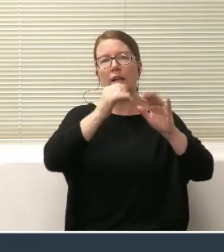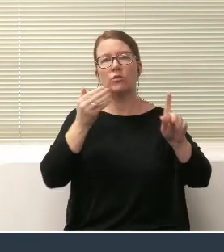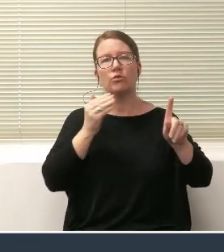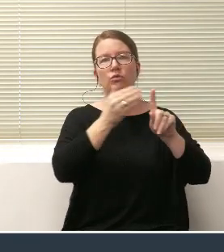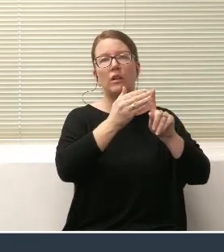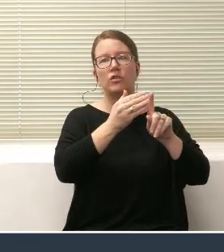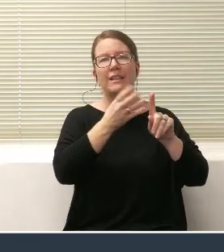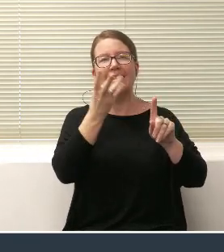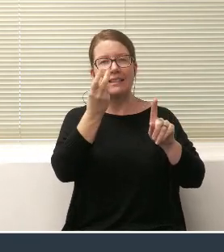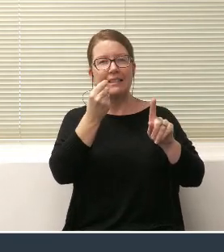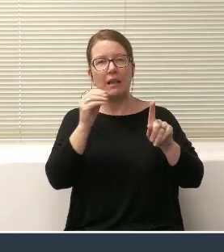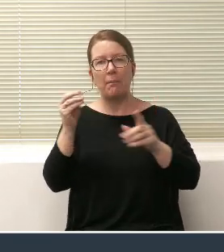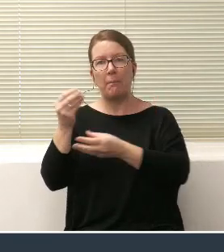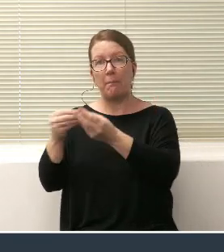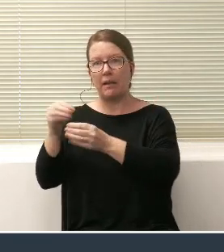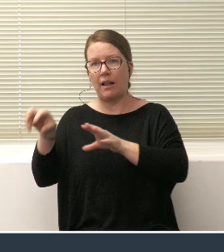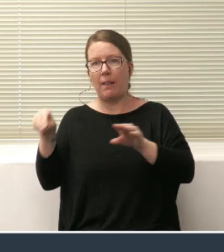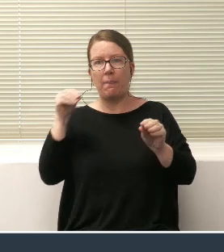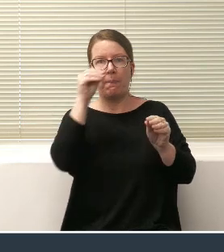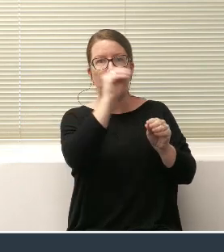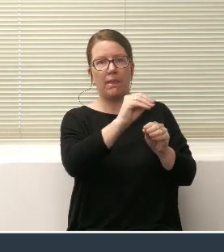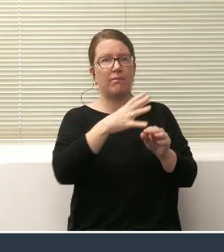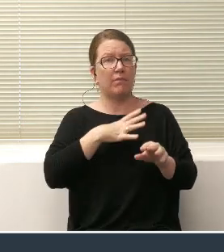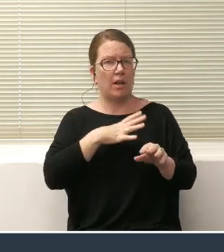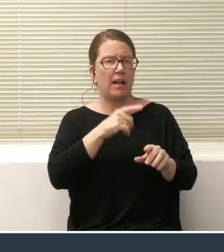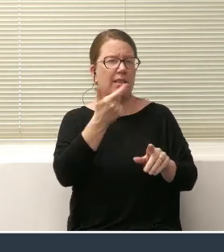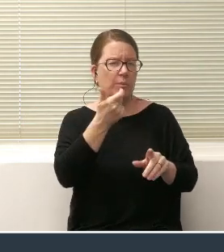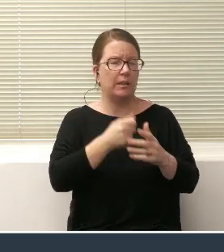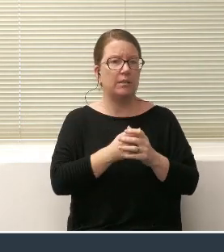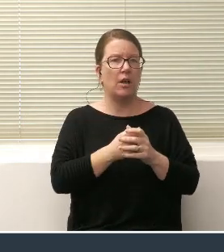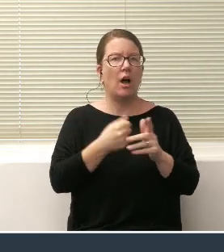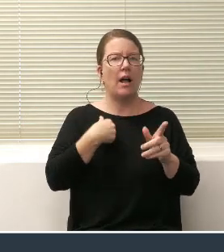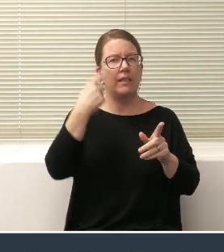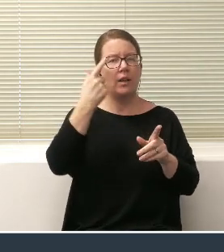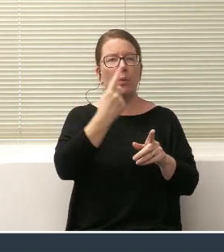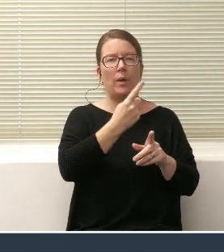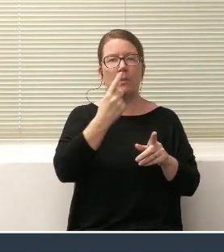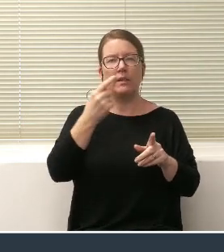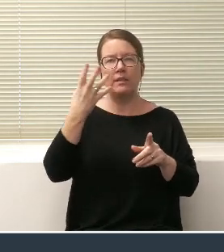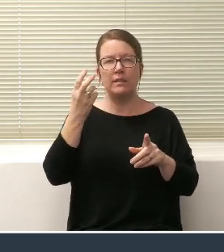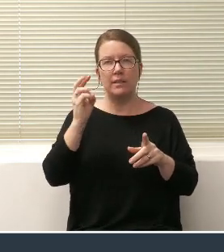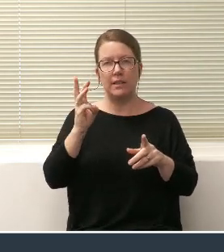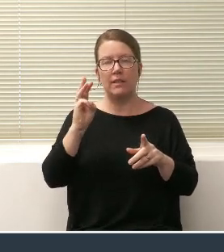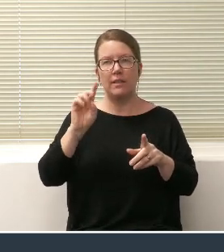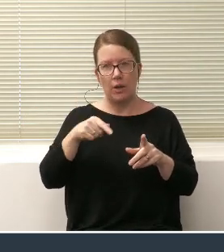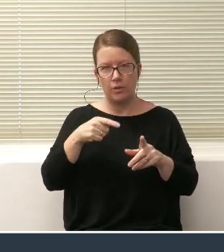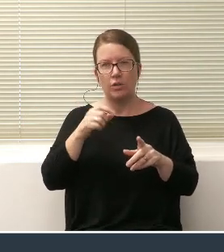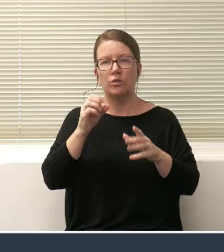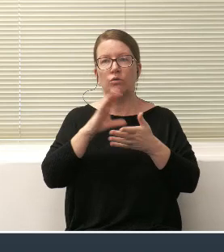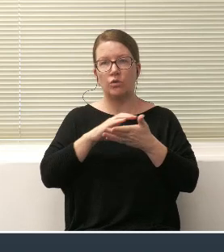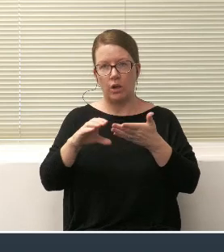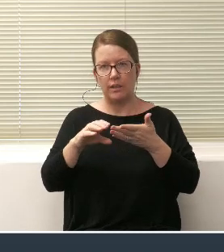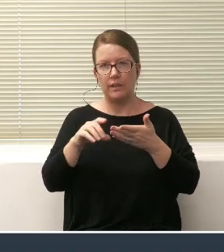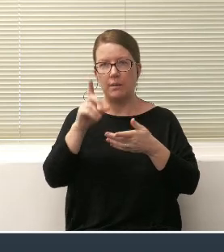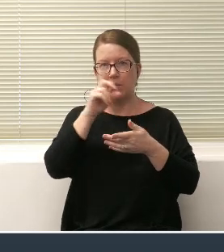it's 110,000 that council officers are looking for. And I do think that the further